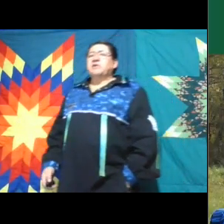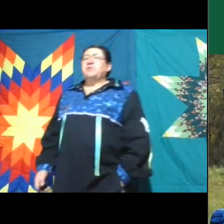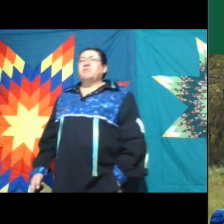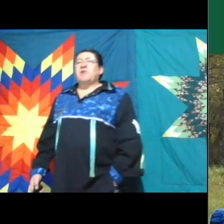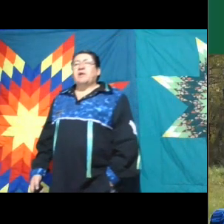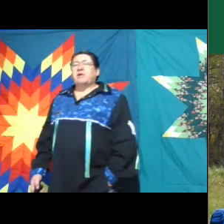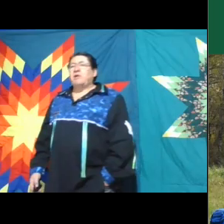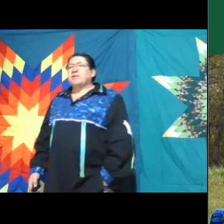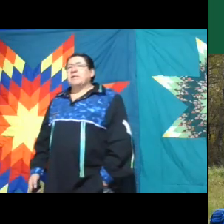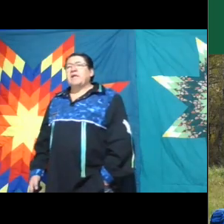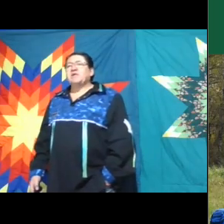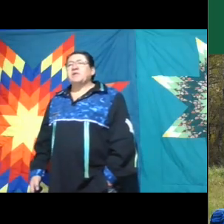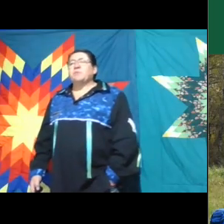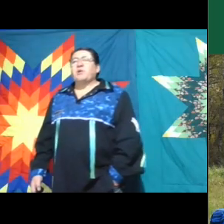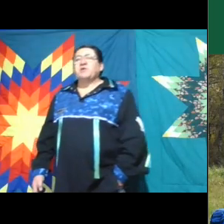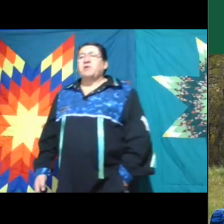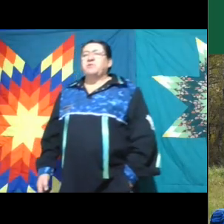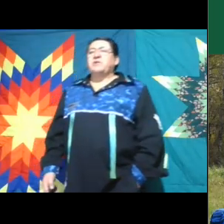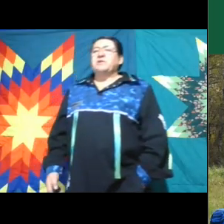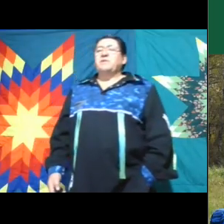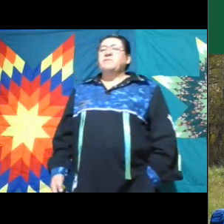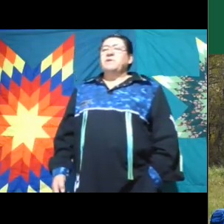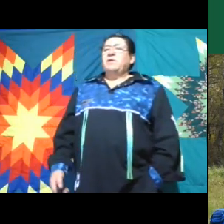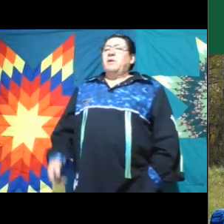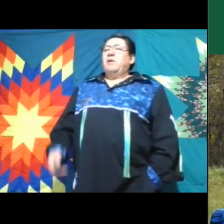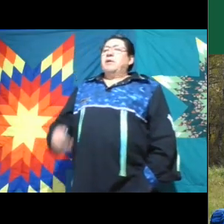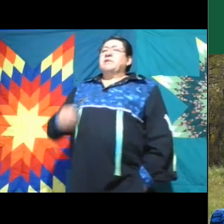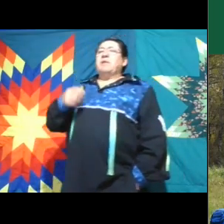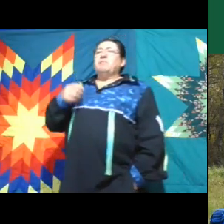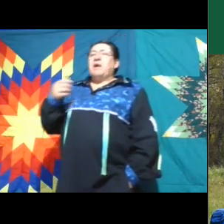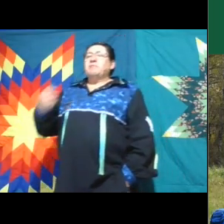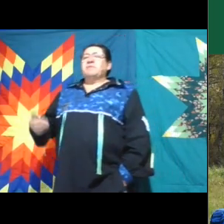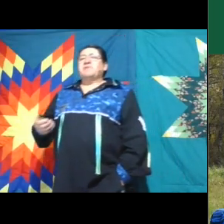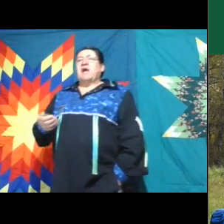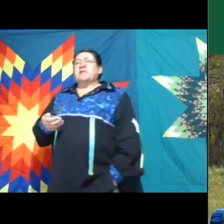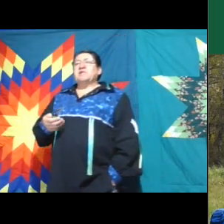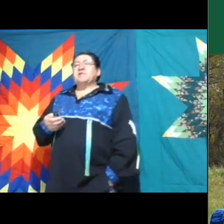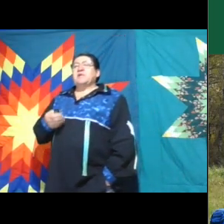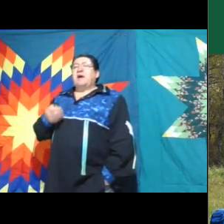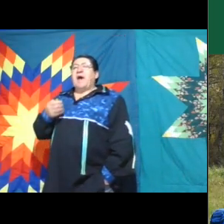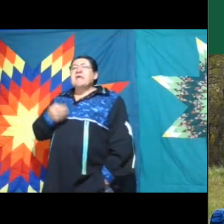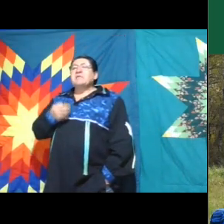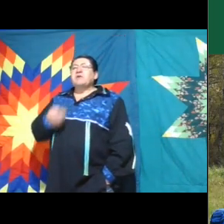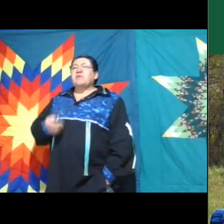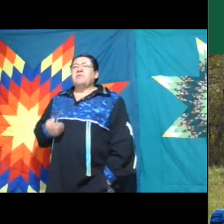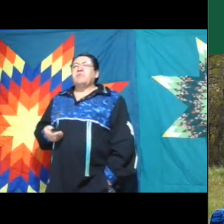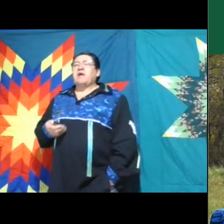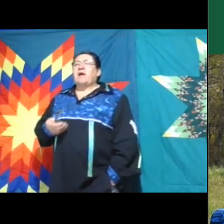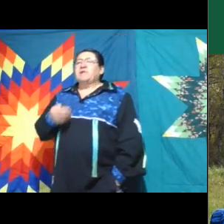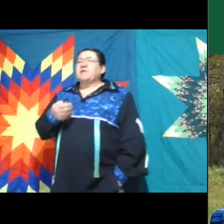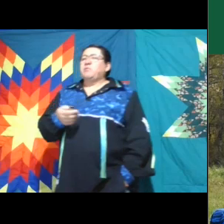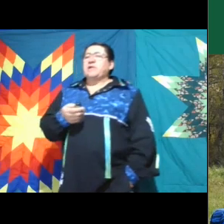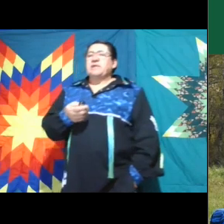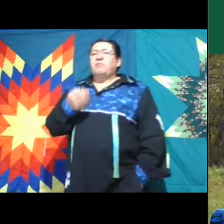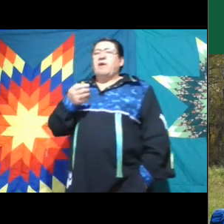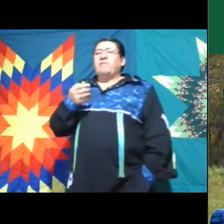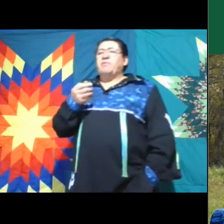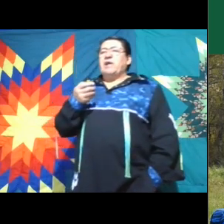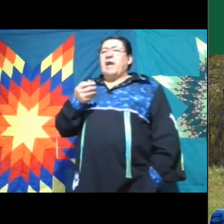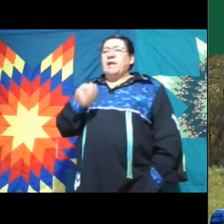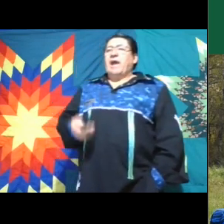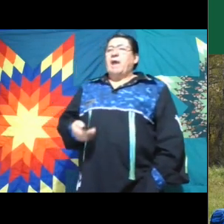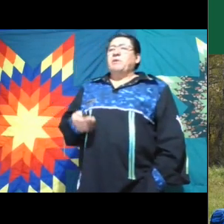huge issue right across the nation, especially on the reserves. Same types of challenges. As a recruiter, we just what I said,